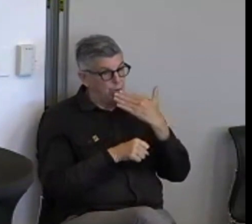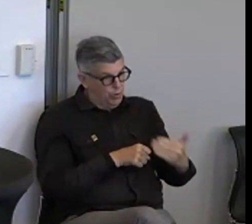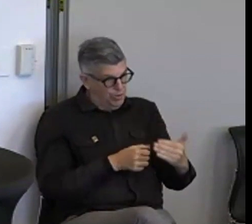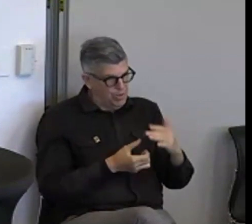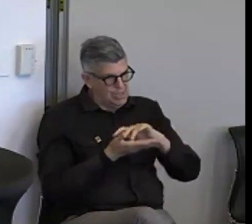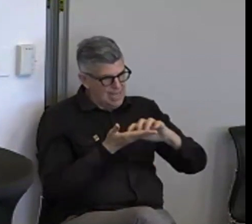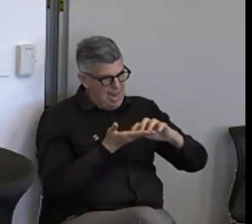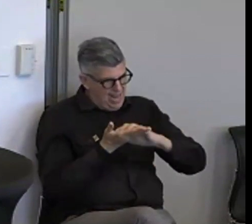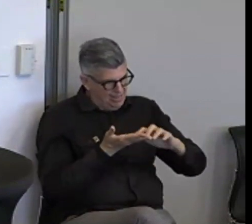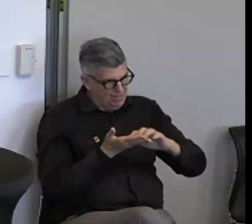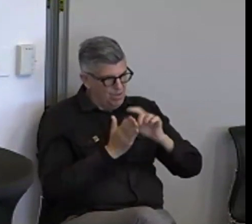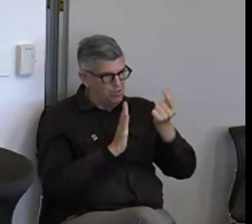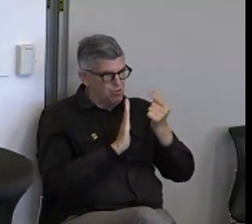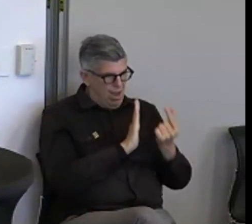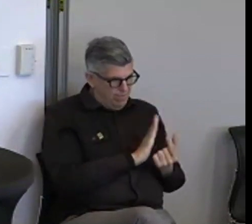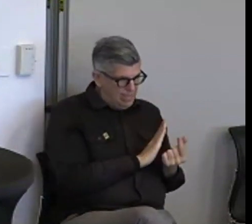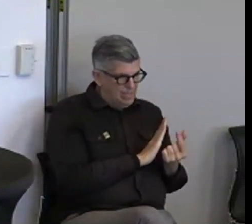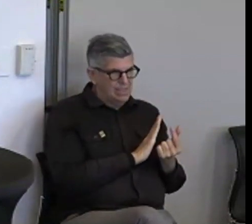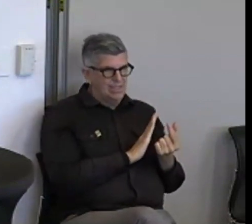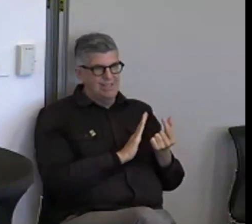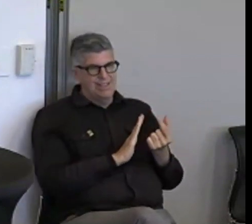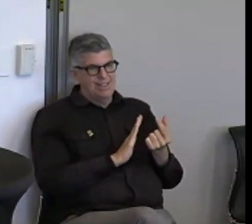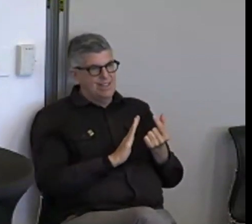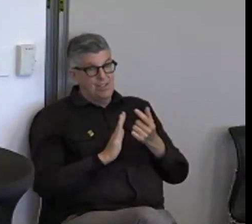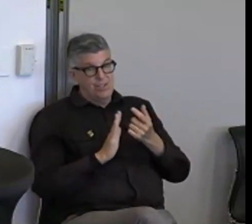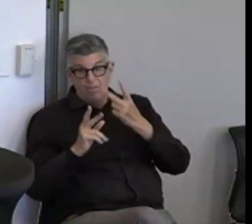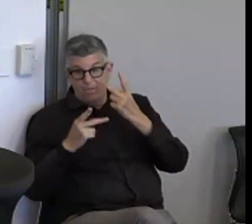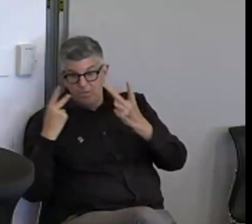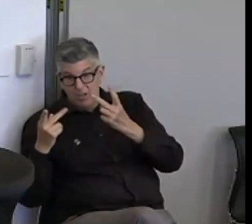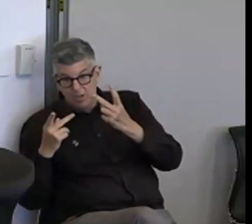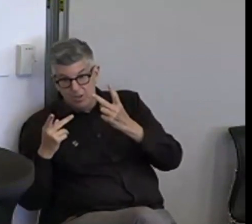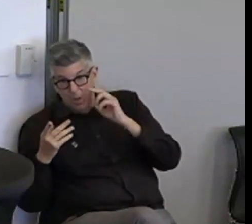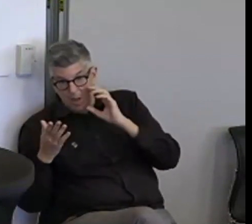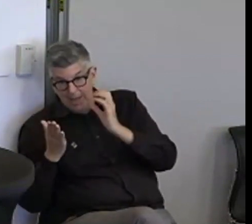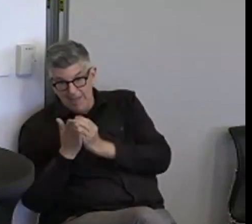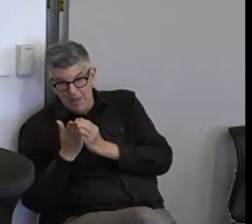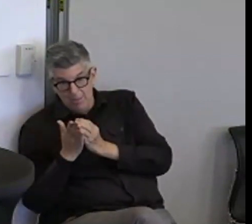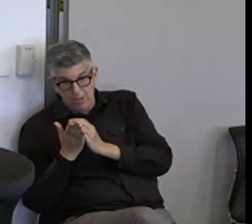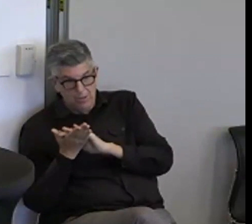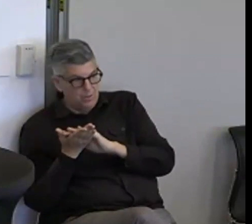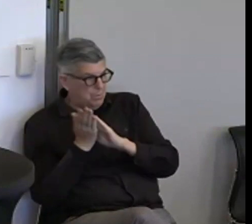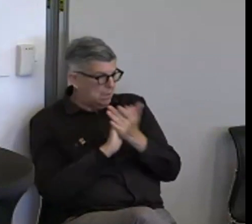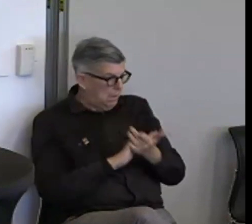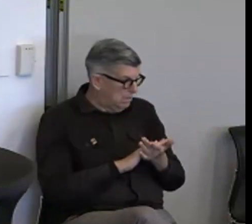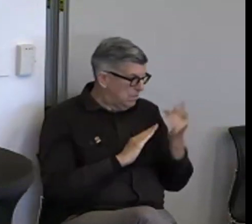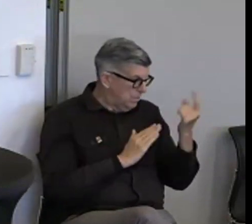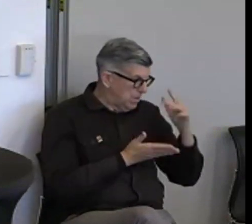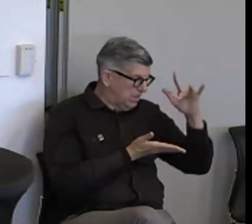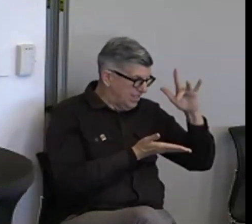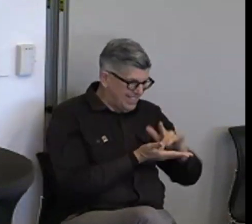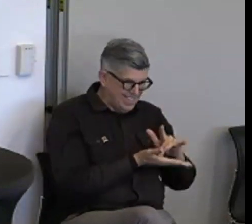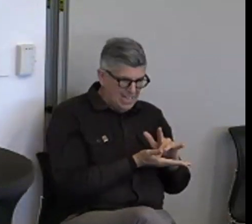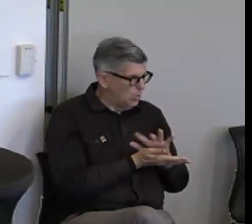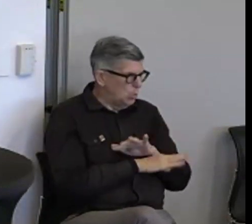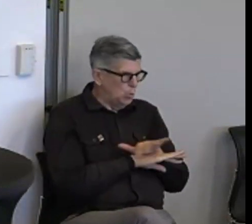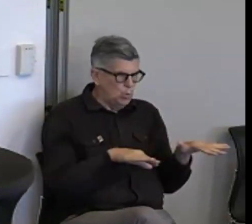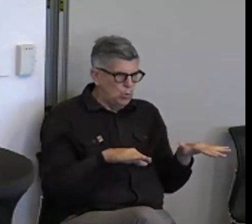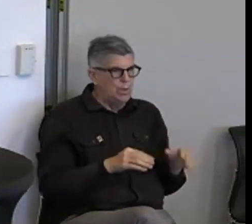matter of turning a visual image into something you can touch. All of those